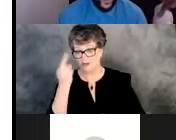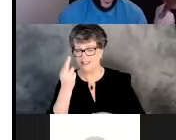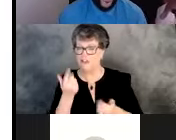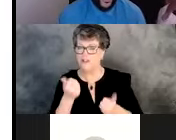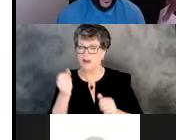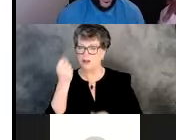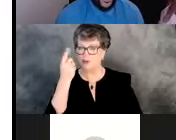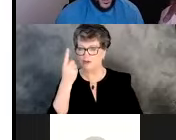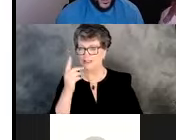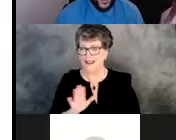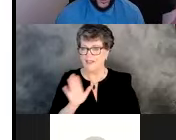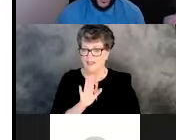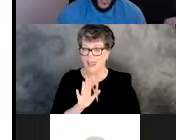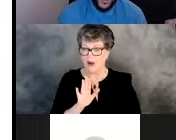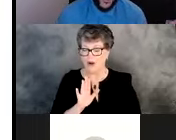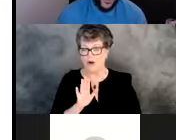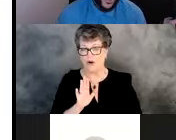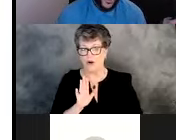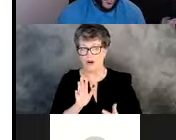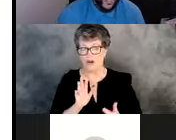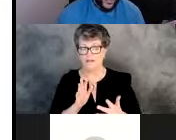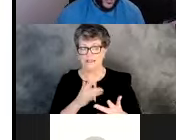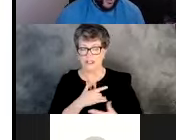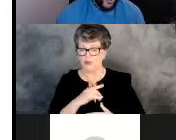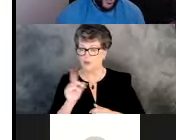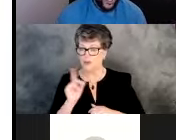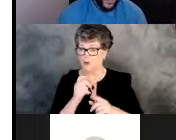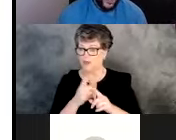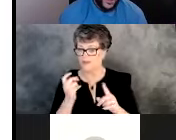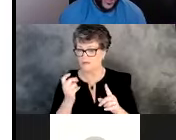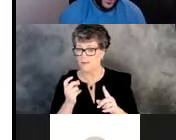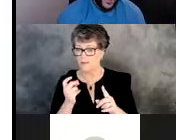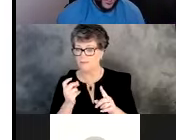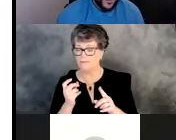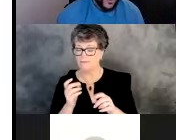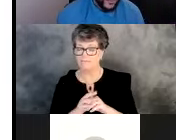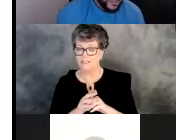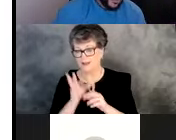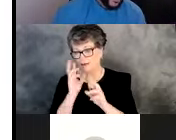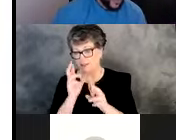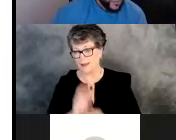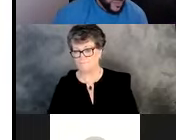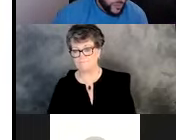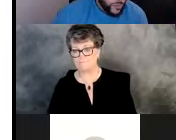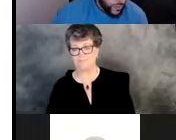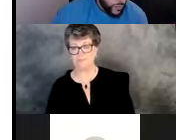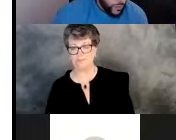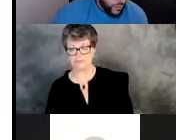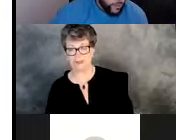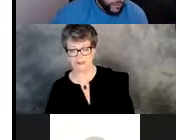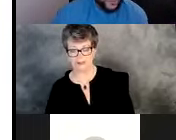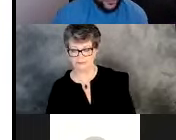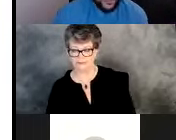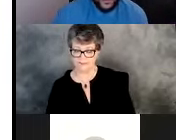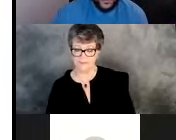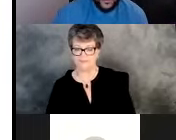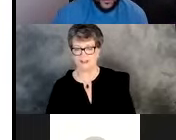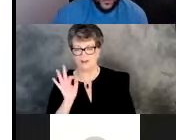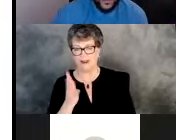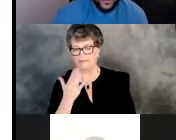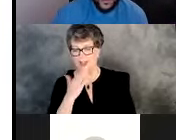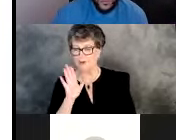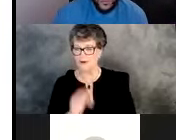kind of where those concerns coming from and get to the root of the issue, I find is very helpful. Great,